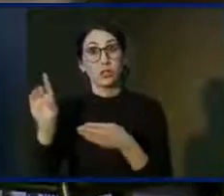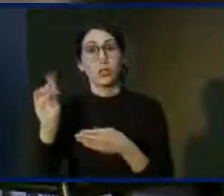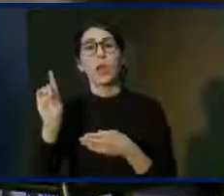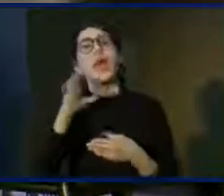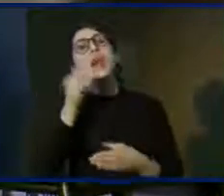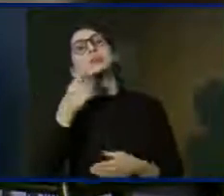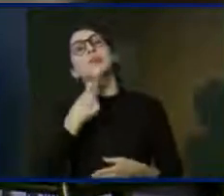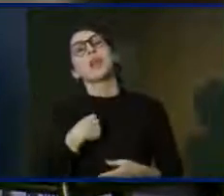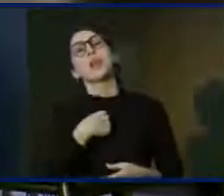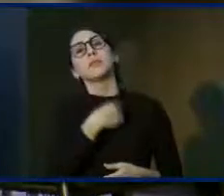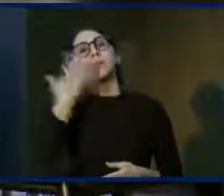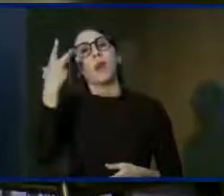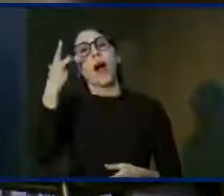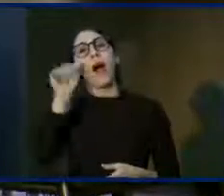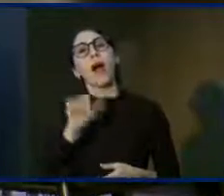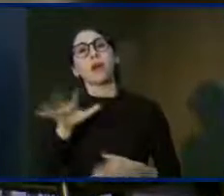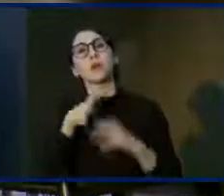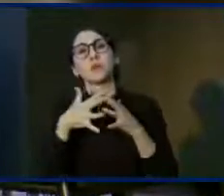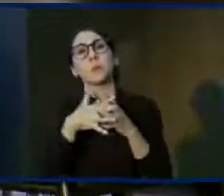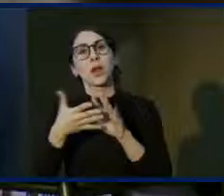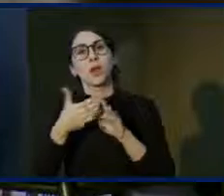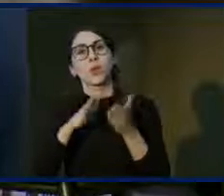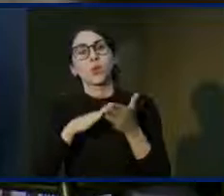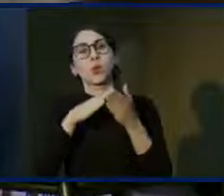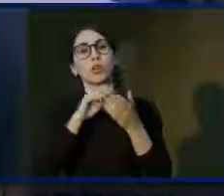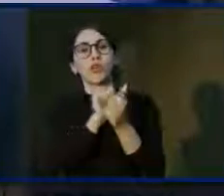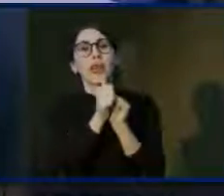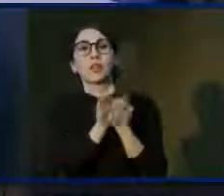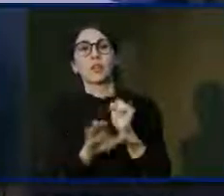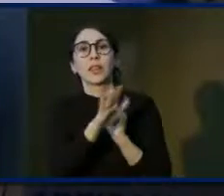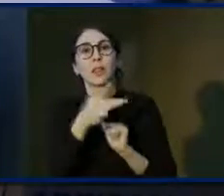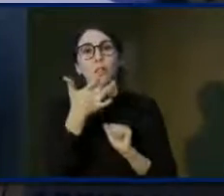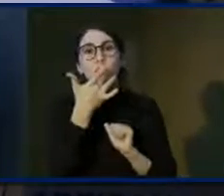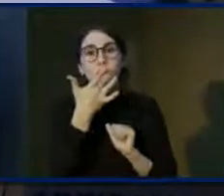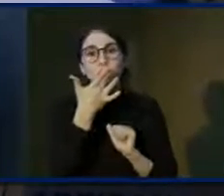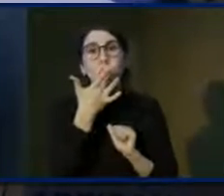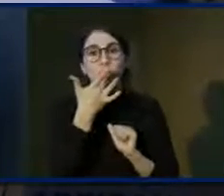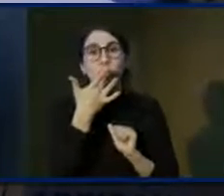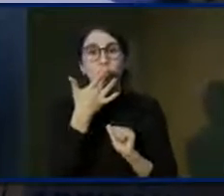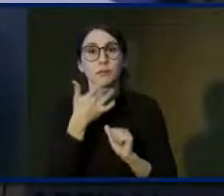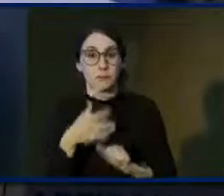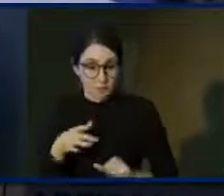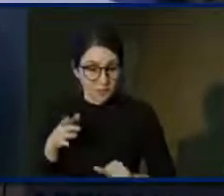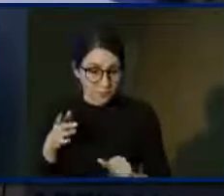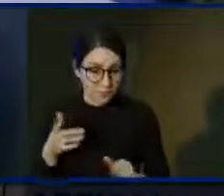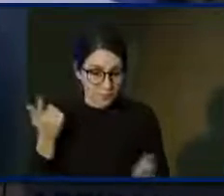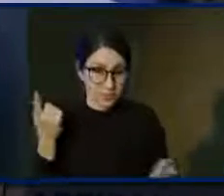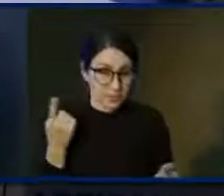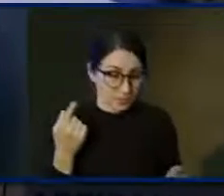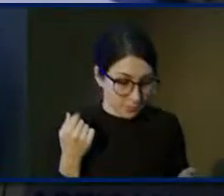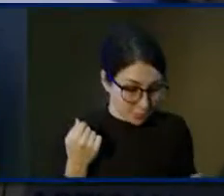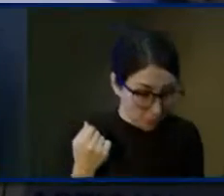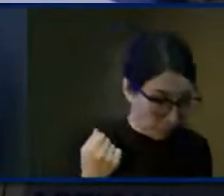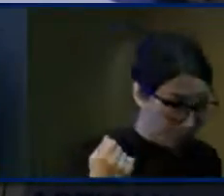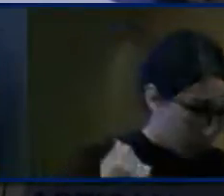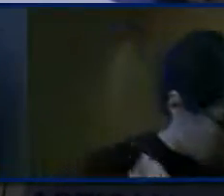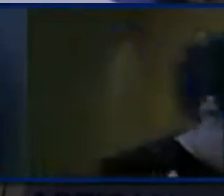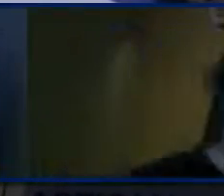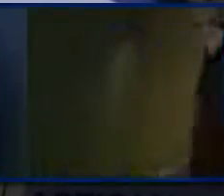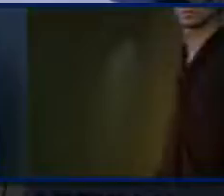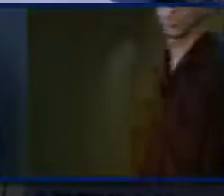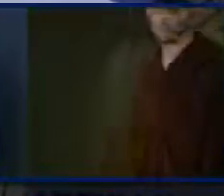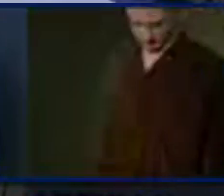community changing its preference in terms of voting? Sure. Number one is, you hear this, people talk about this all the time. It's like